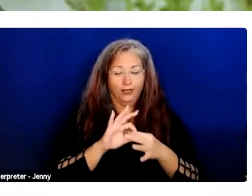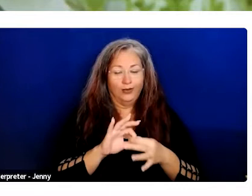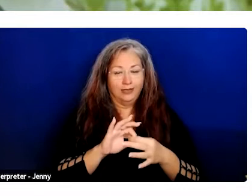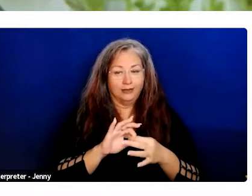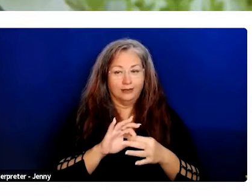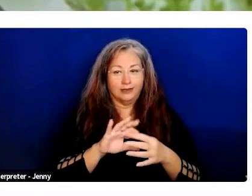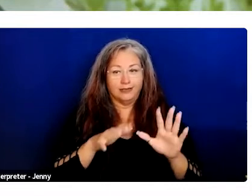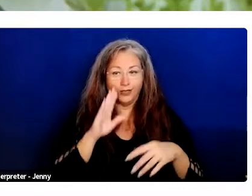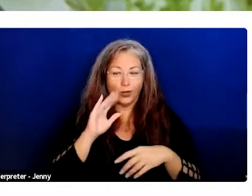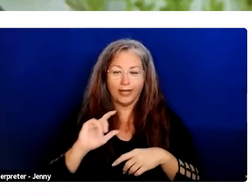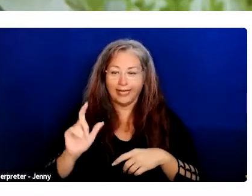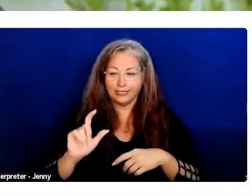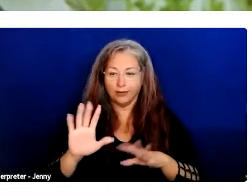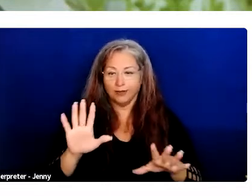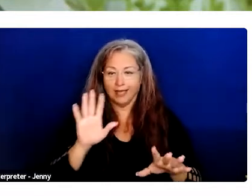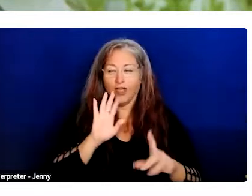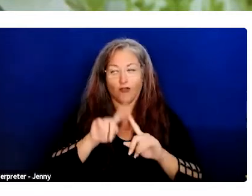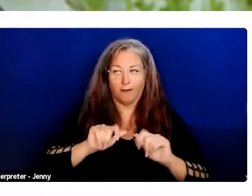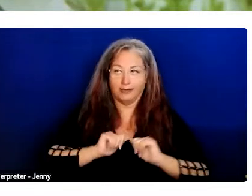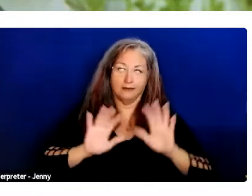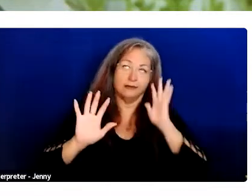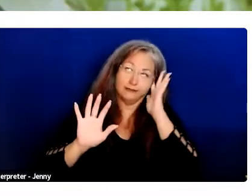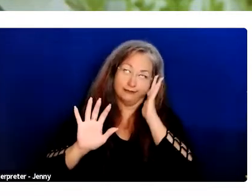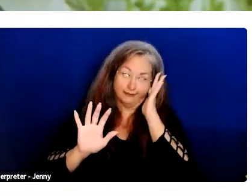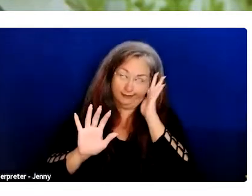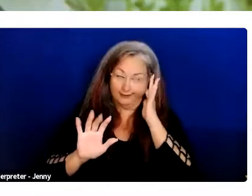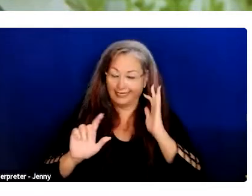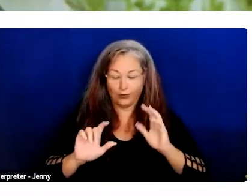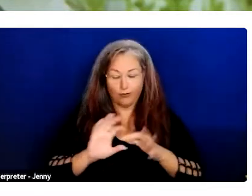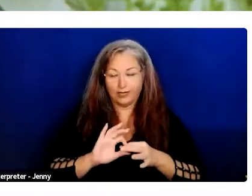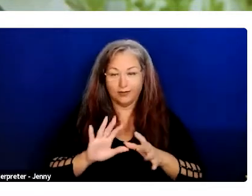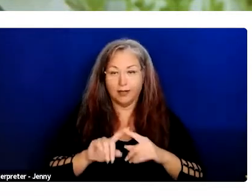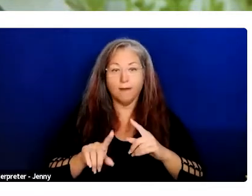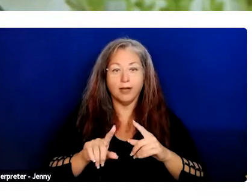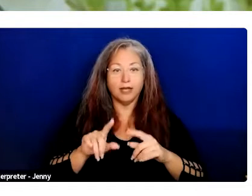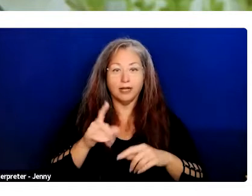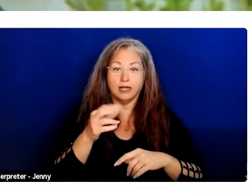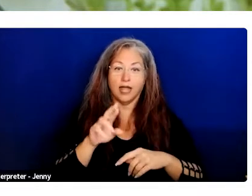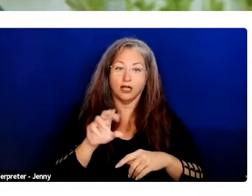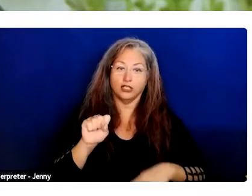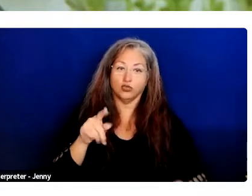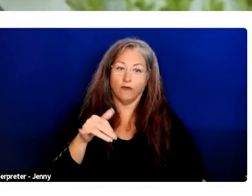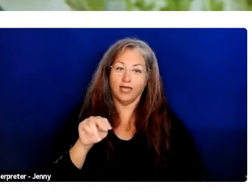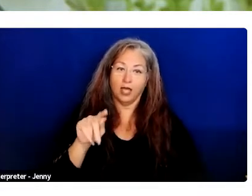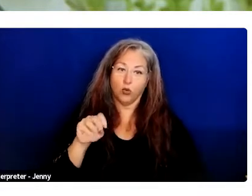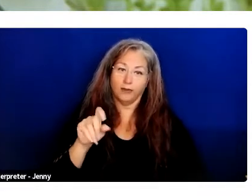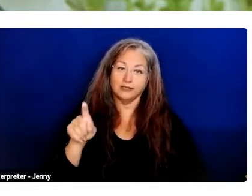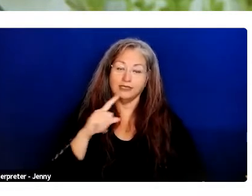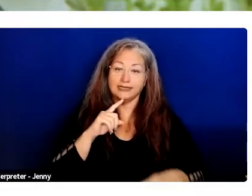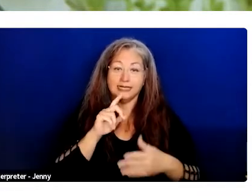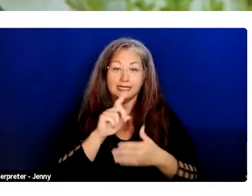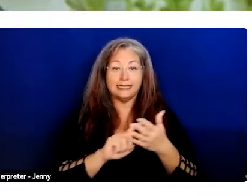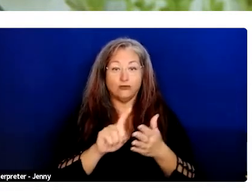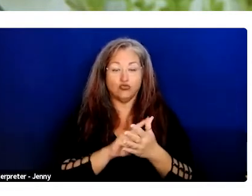i.e. Instagram. I can only speak for myself. But as Dr. Sophia Noble says, discrimination is embedded into